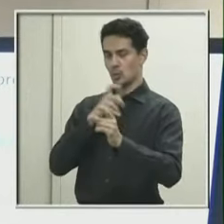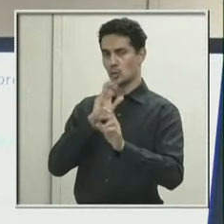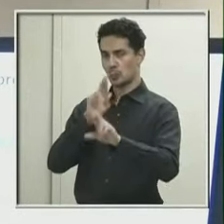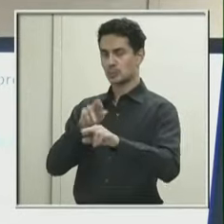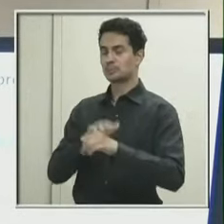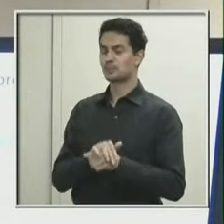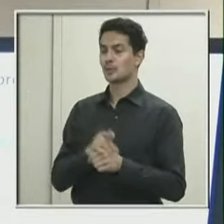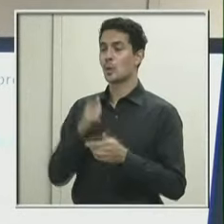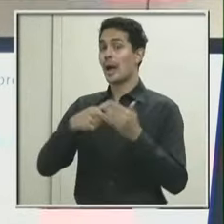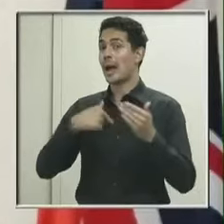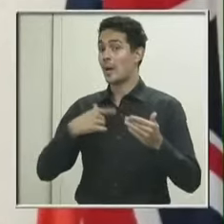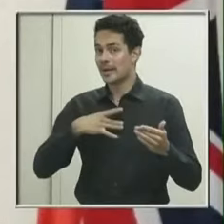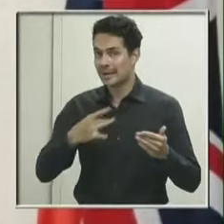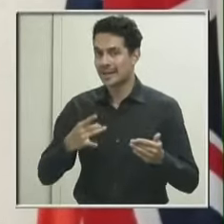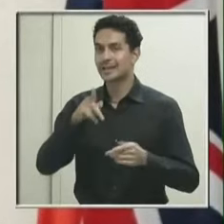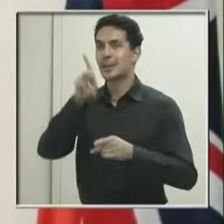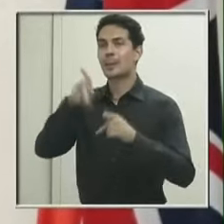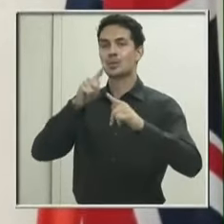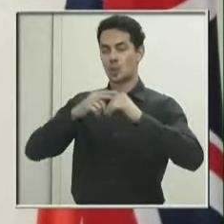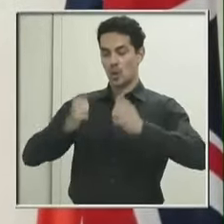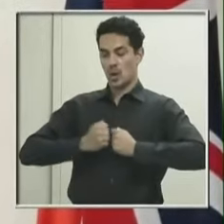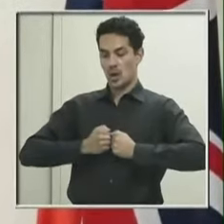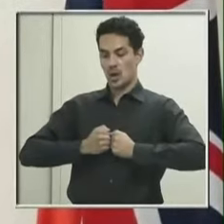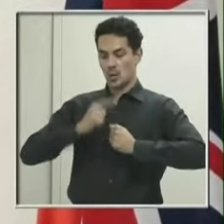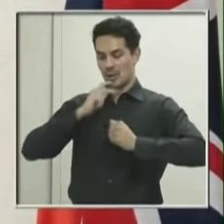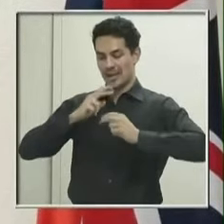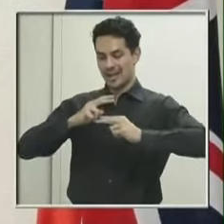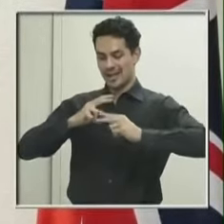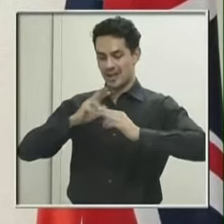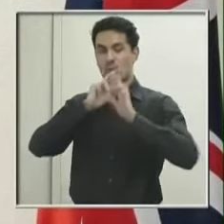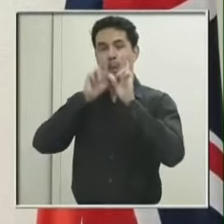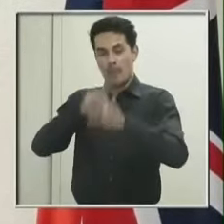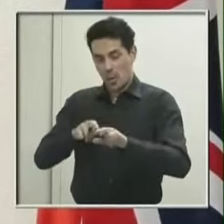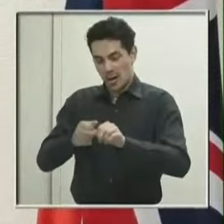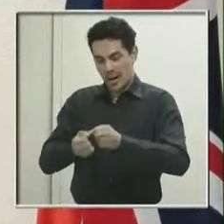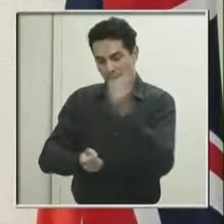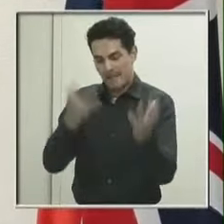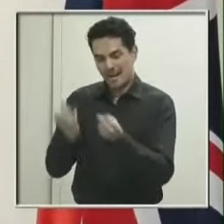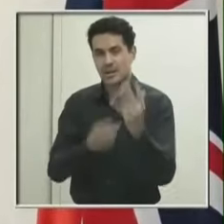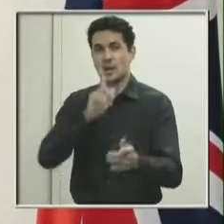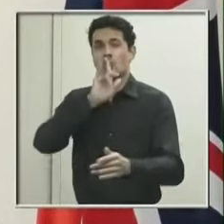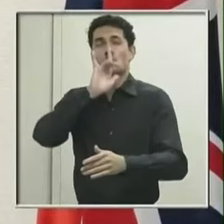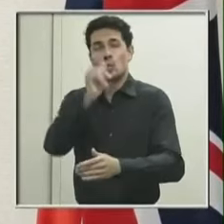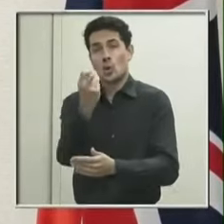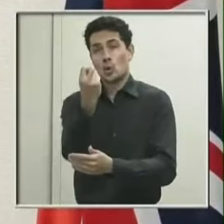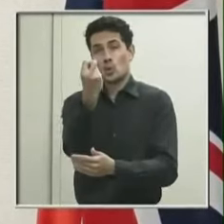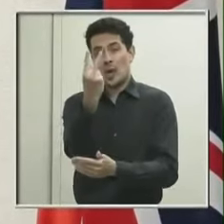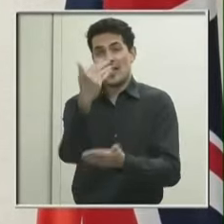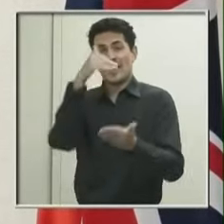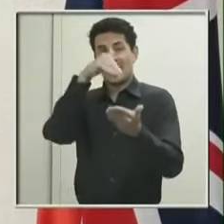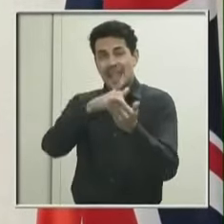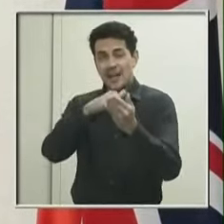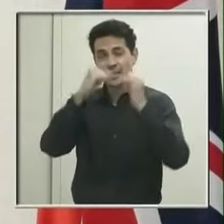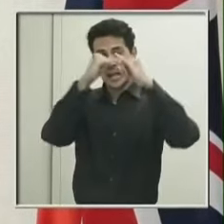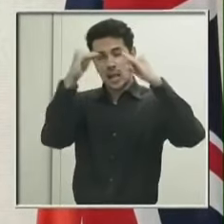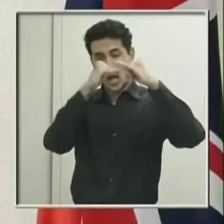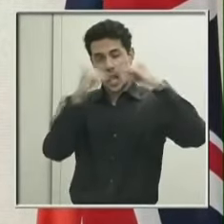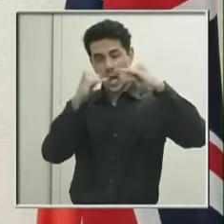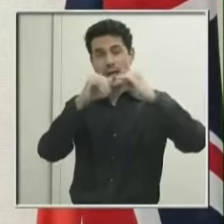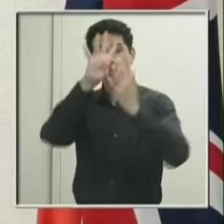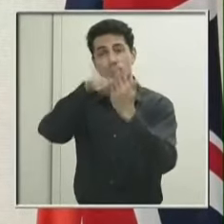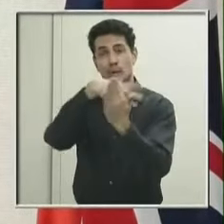What I would like is for people to unpack this report. It is truly 12,000 lines on a